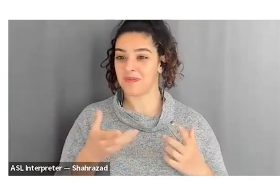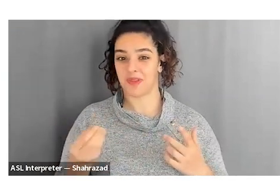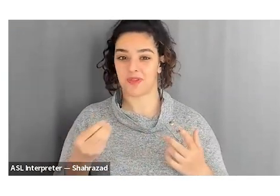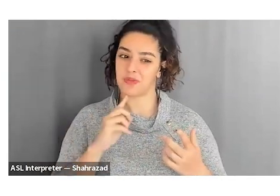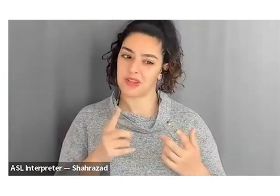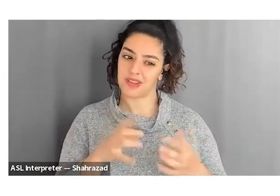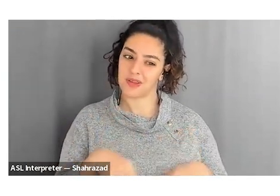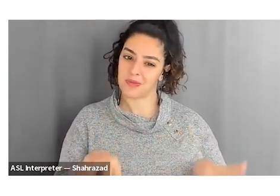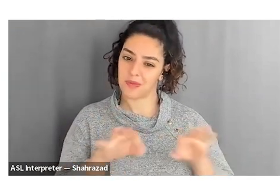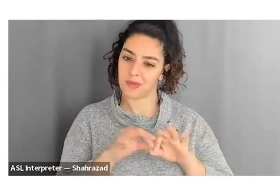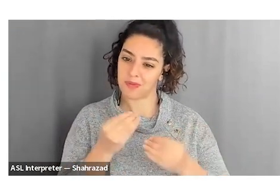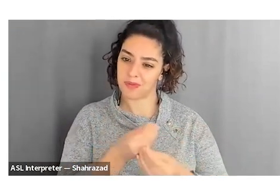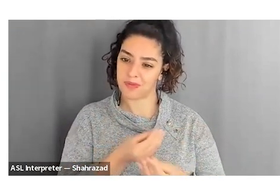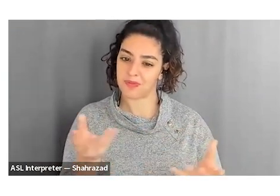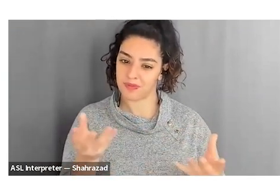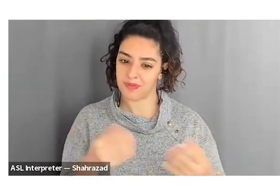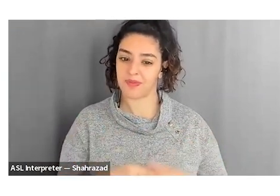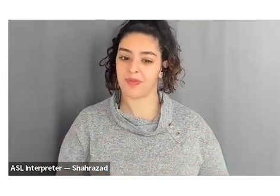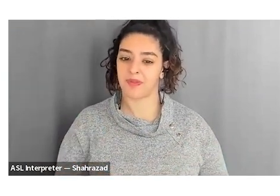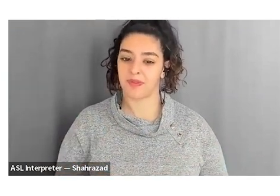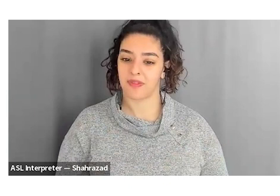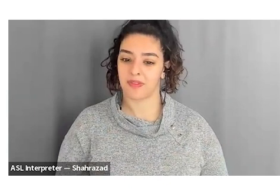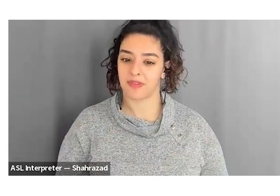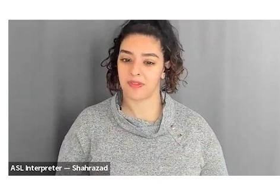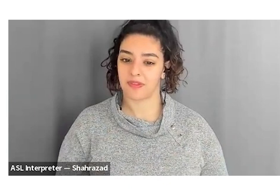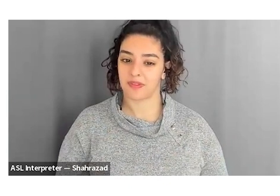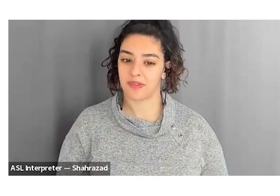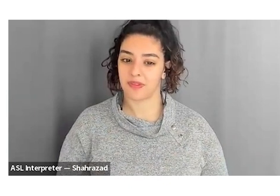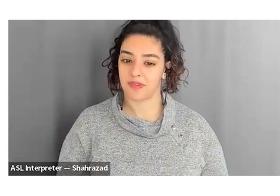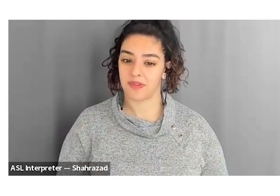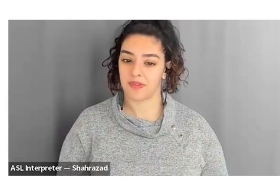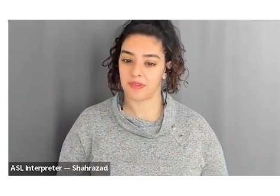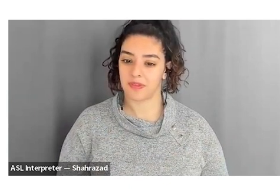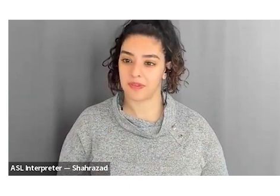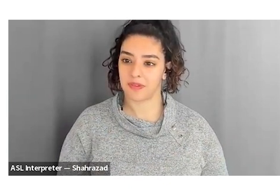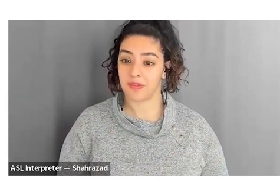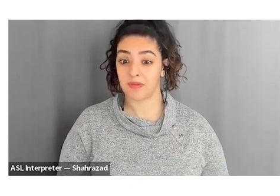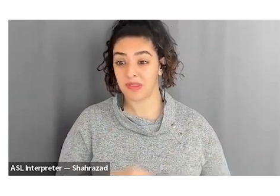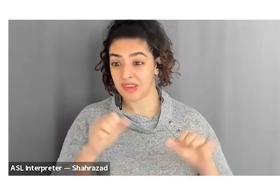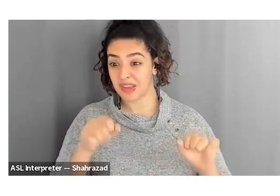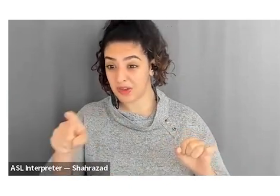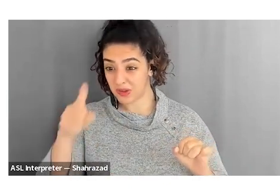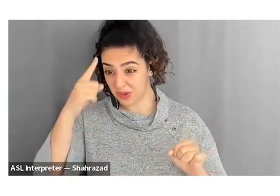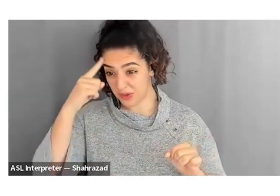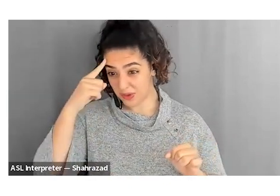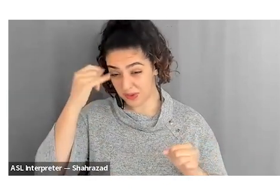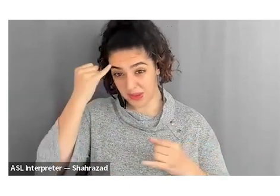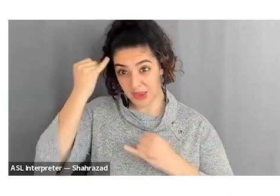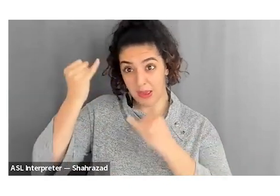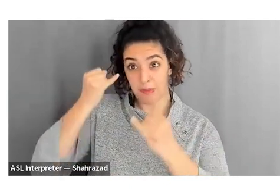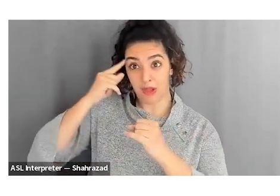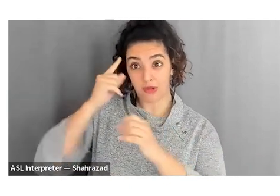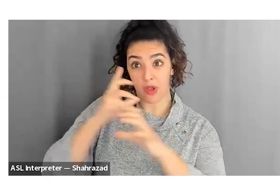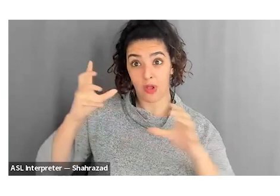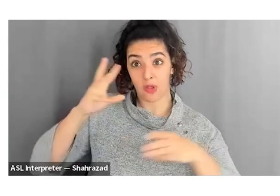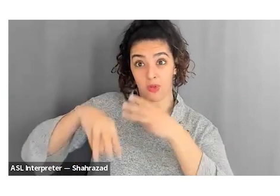important that we need to replace one AI for another AI. And can you imagine what a world would look like if we did that? And I think